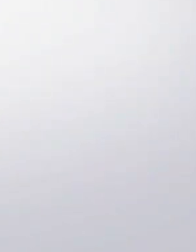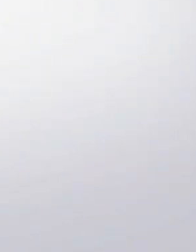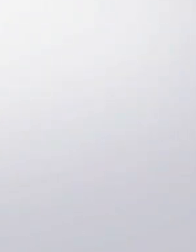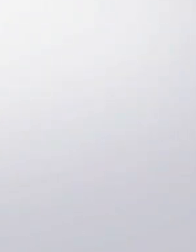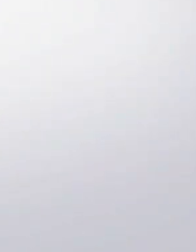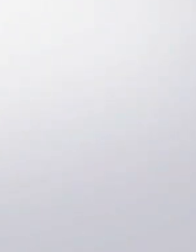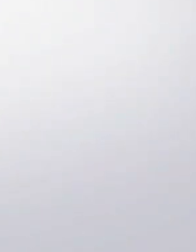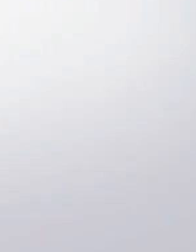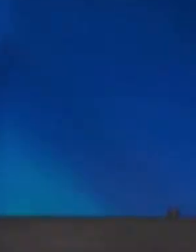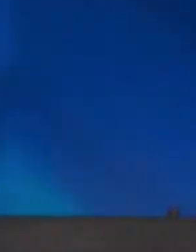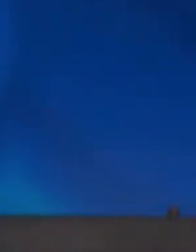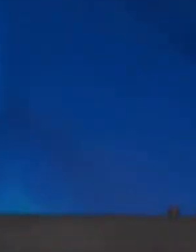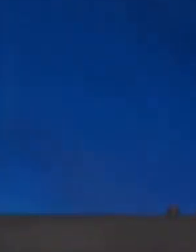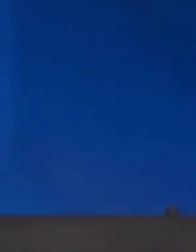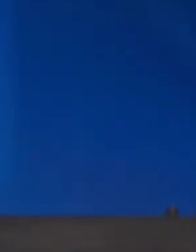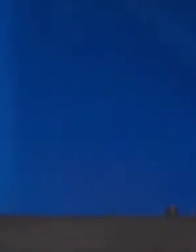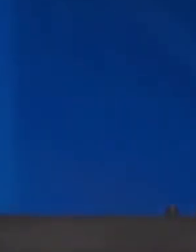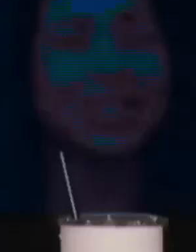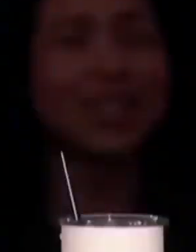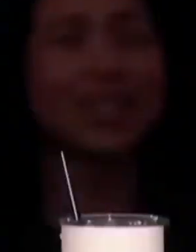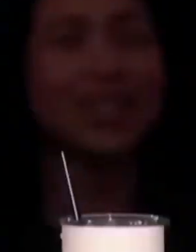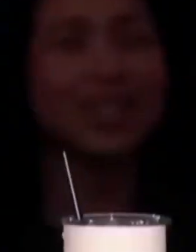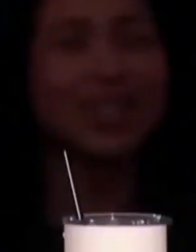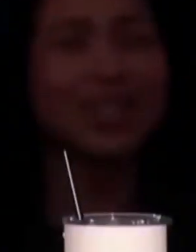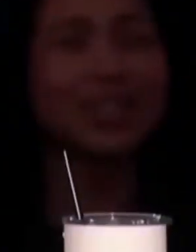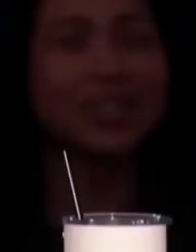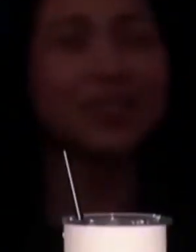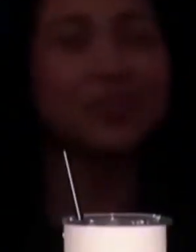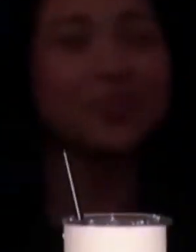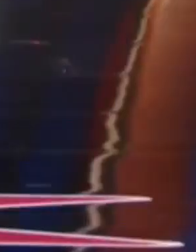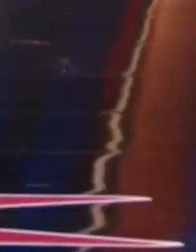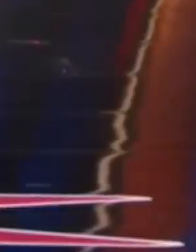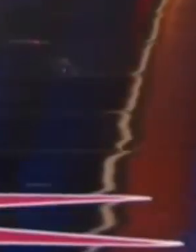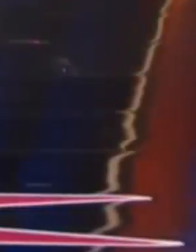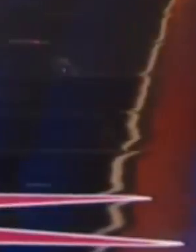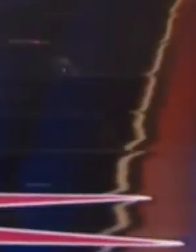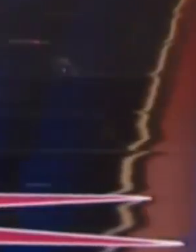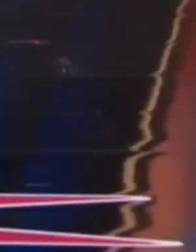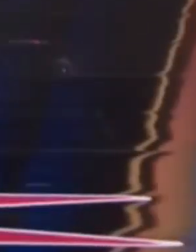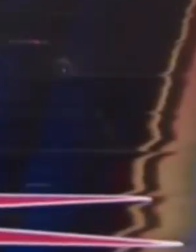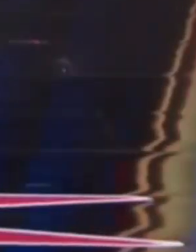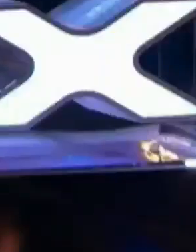Hello. How are you? I'm good.